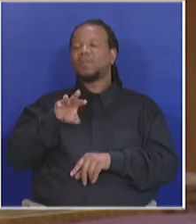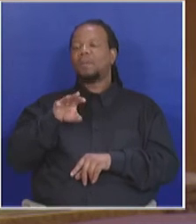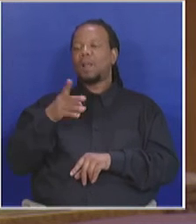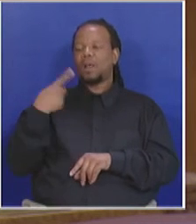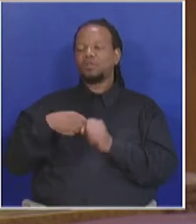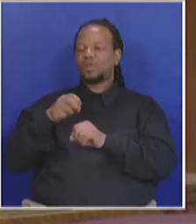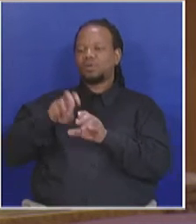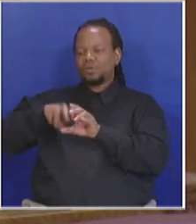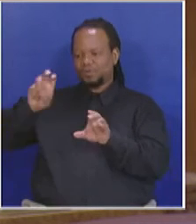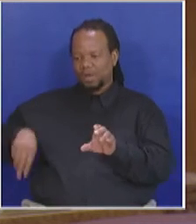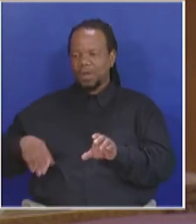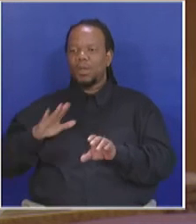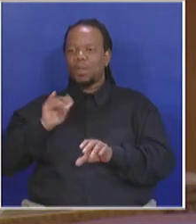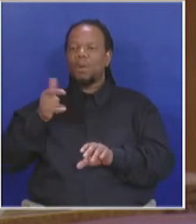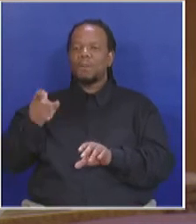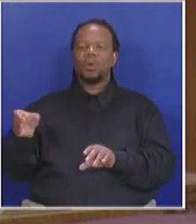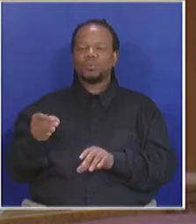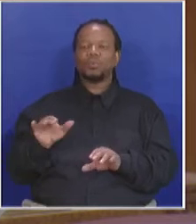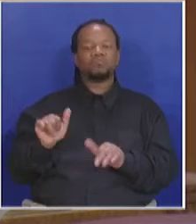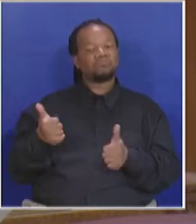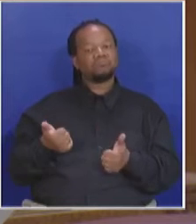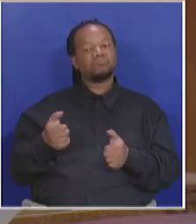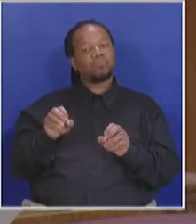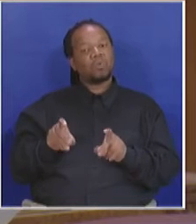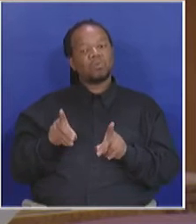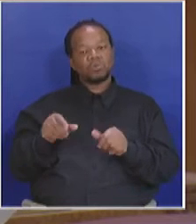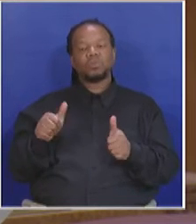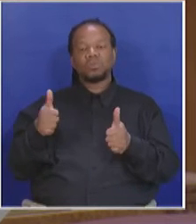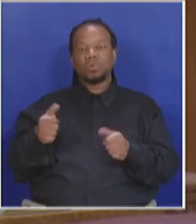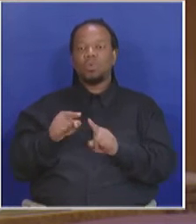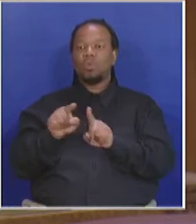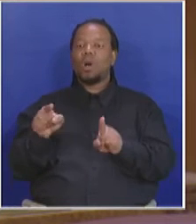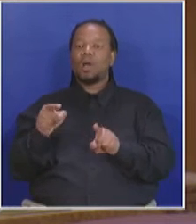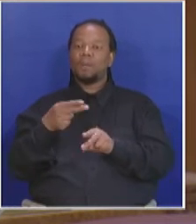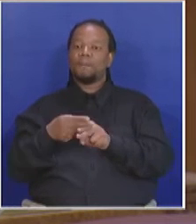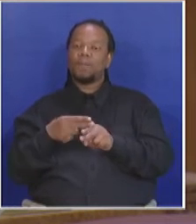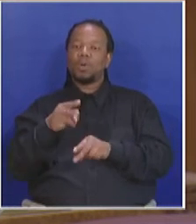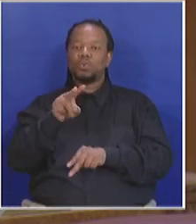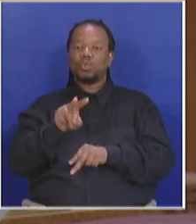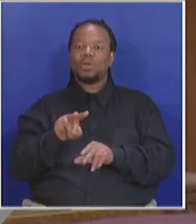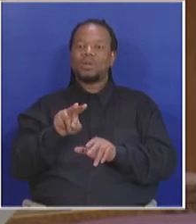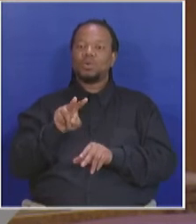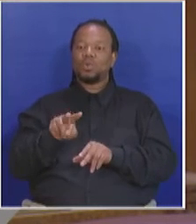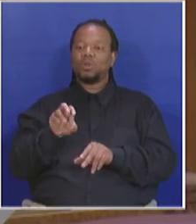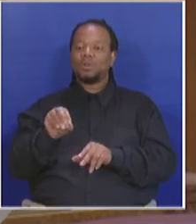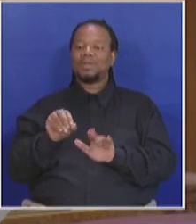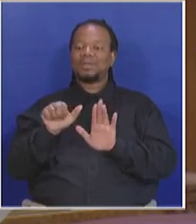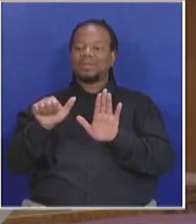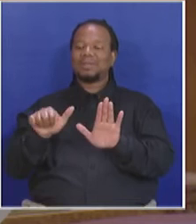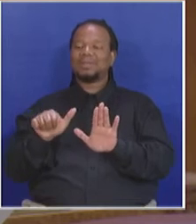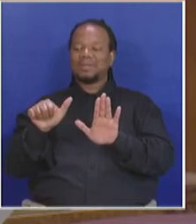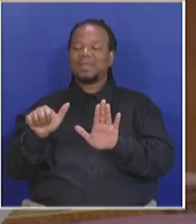came at an opportune time as the institution was preparing for the 2016 local government election